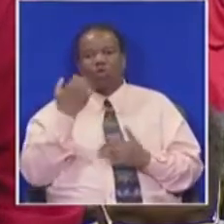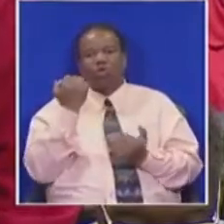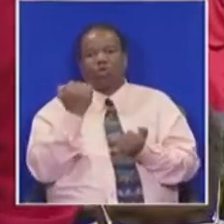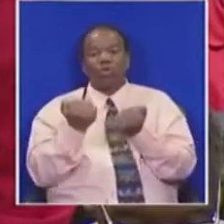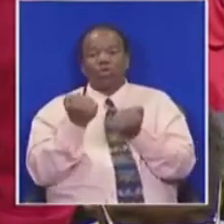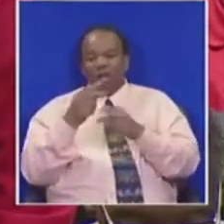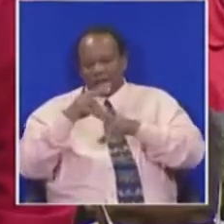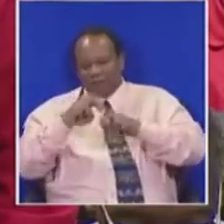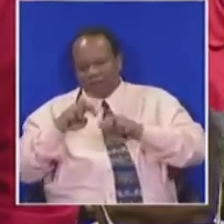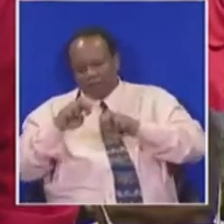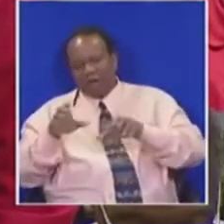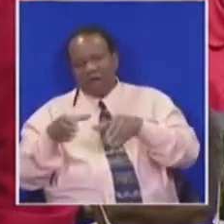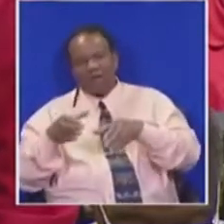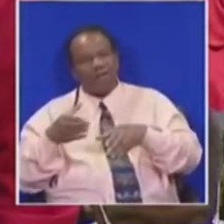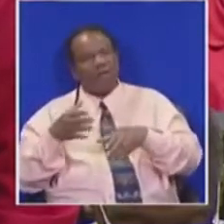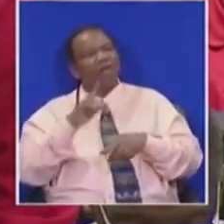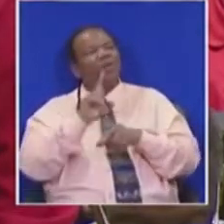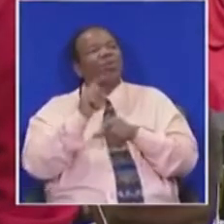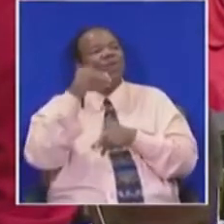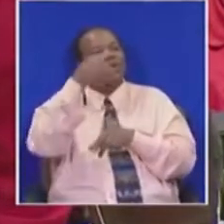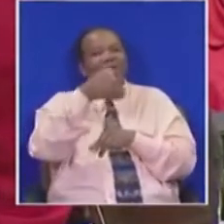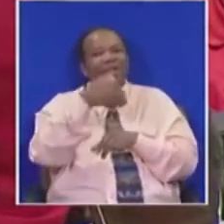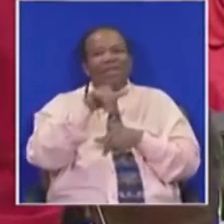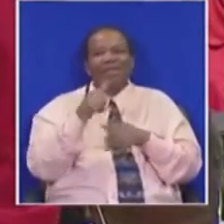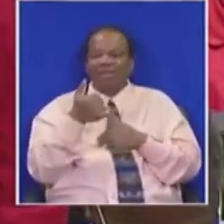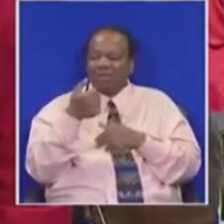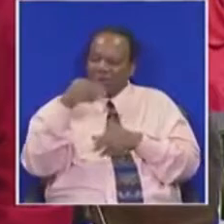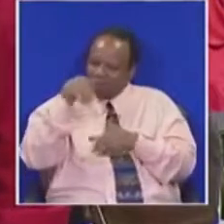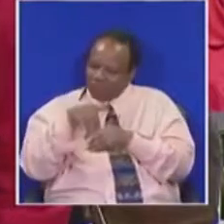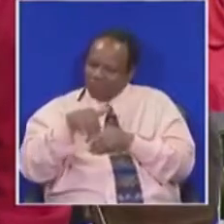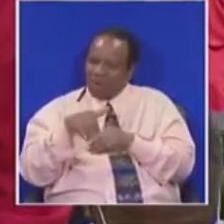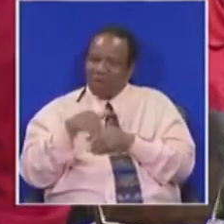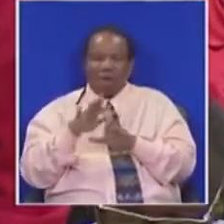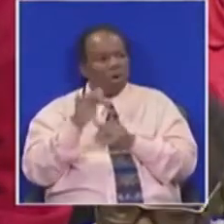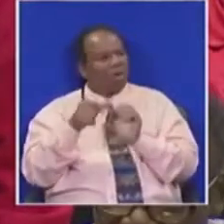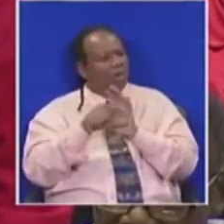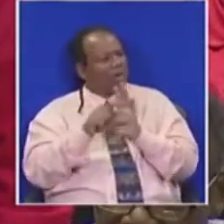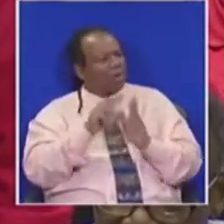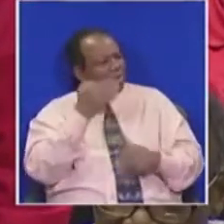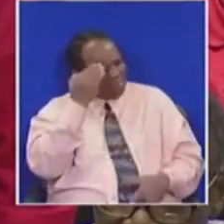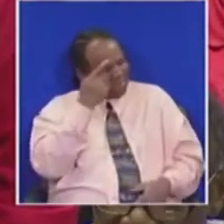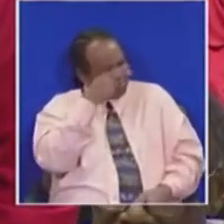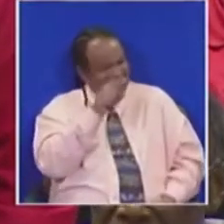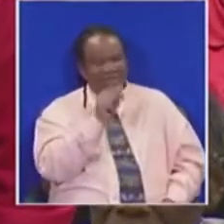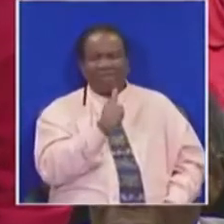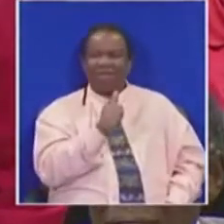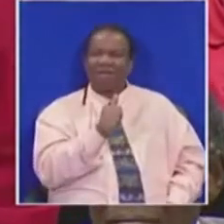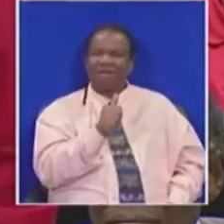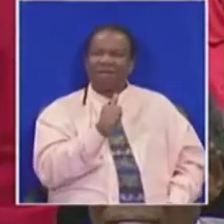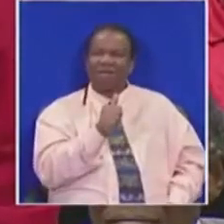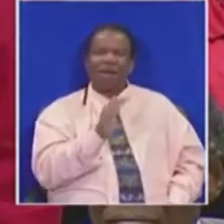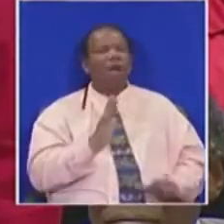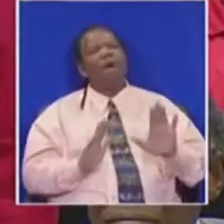an issue that is going to involve him, inevitably will have to testify on a legal principle? On a legal